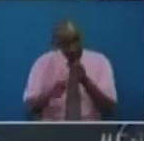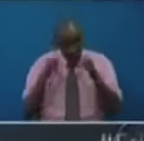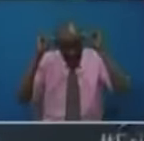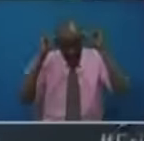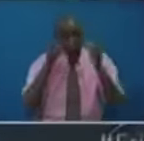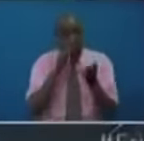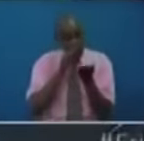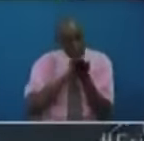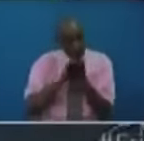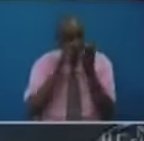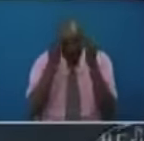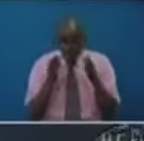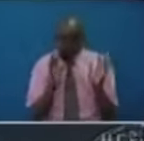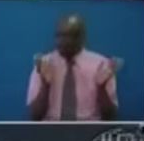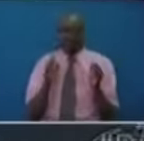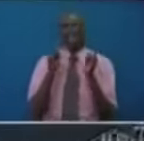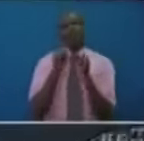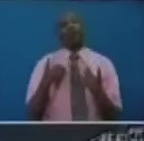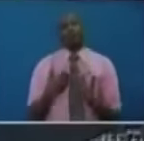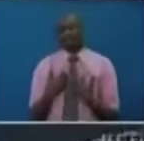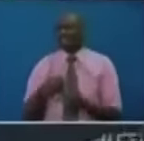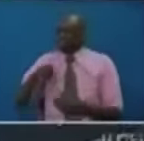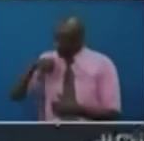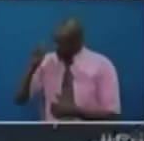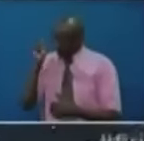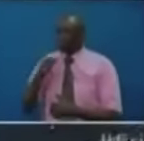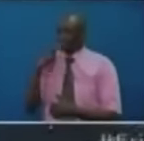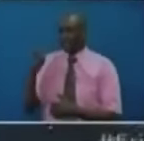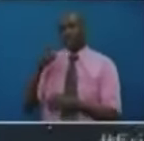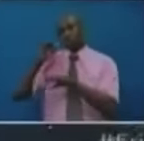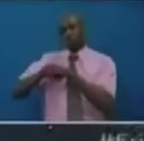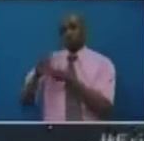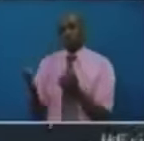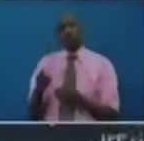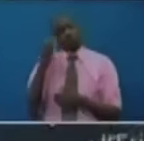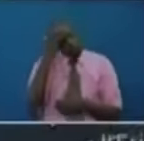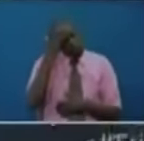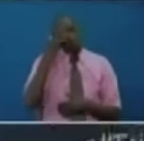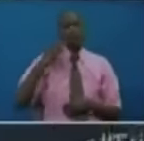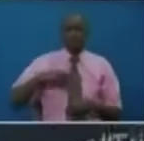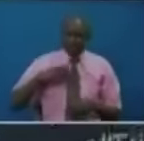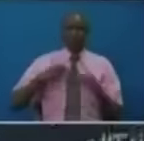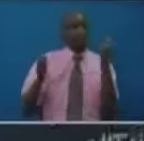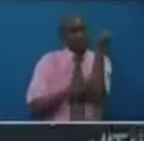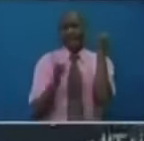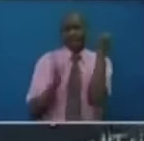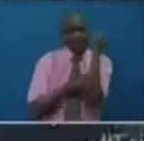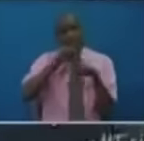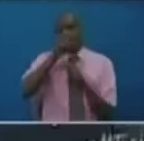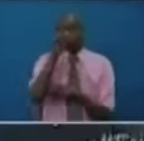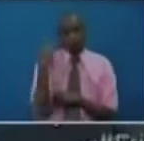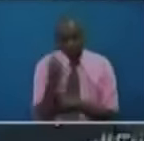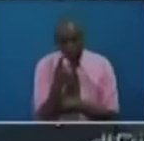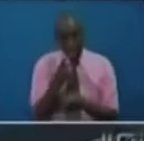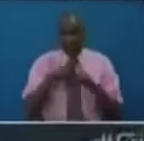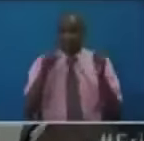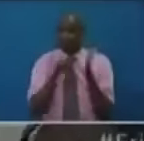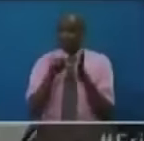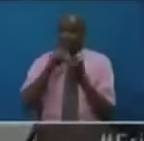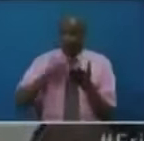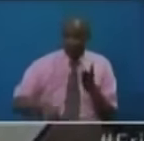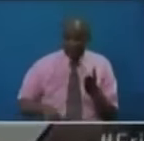oil. Yeah. All right. So they should take they good should, news yeah, about good me. News, not you bad know, news you know, all you the know time. People talk bad things about you. Of course. Oh. The problem